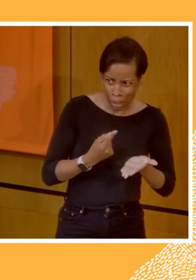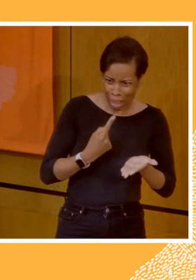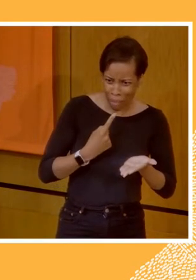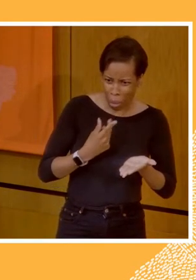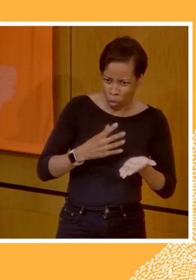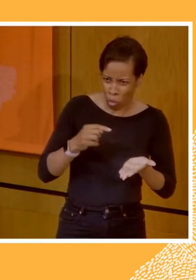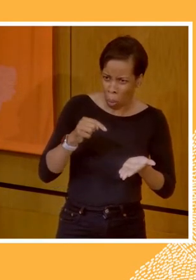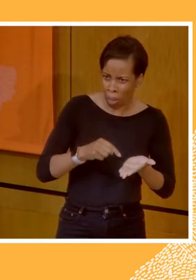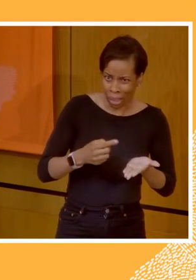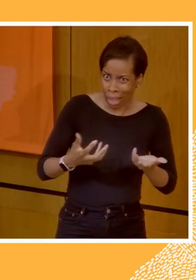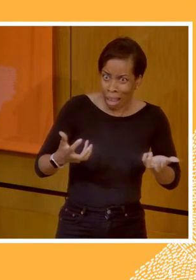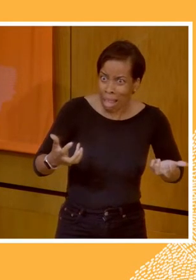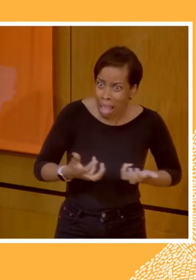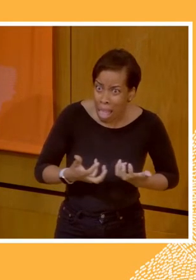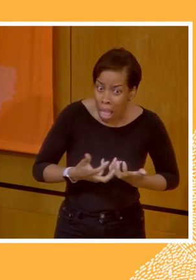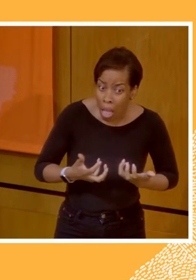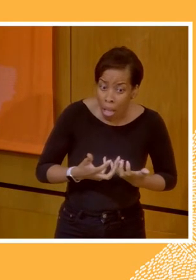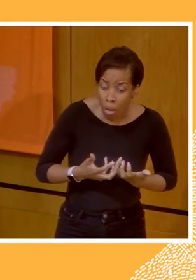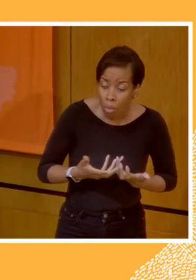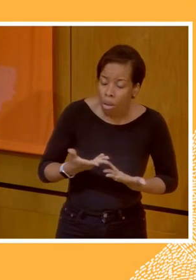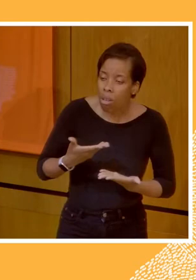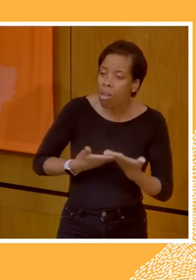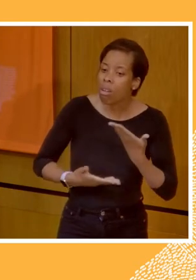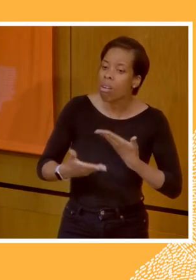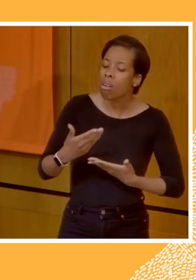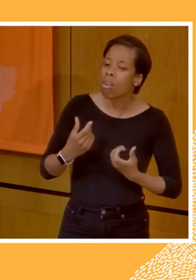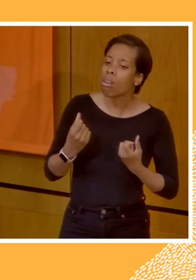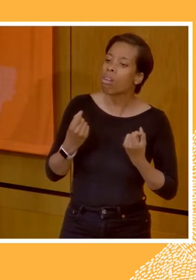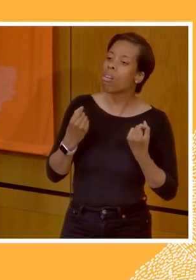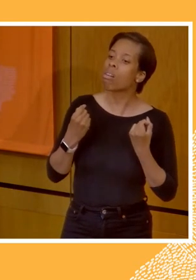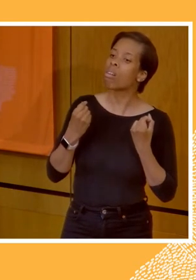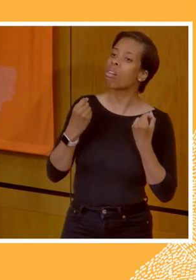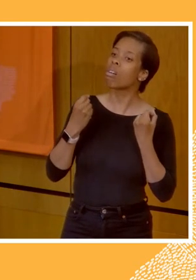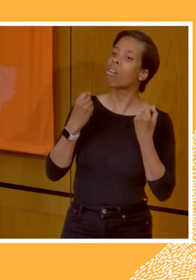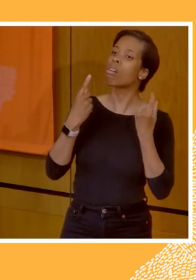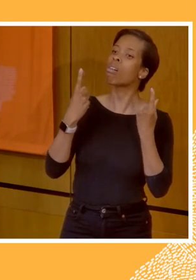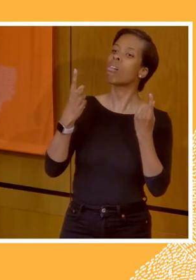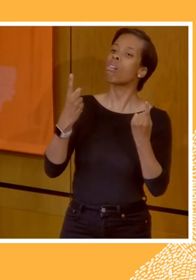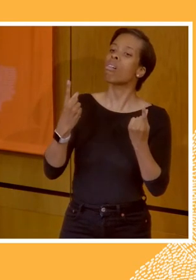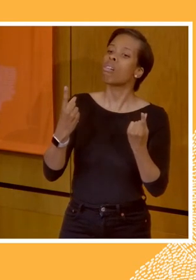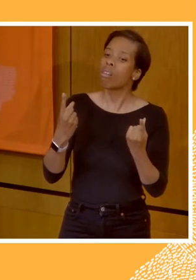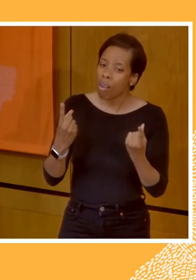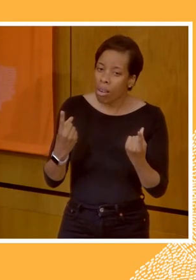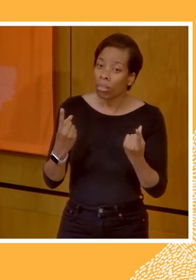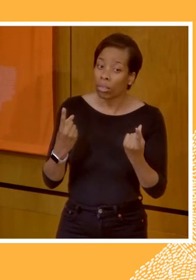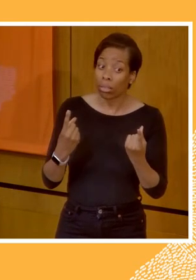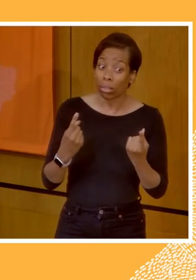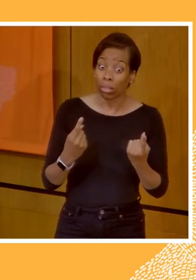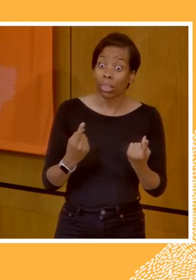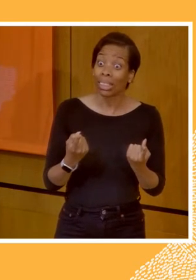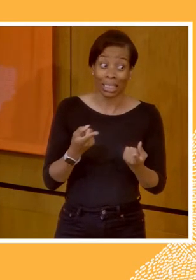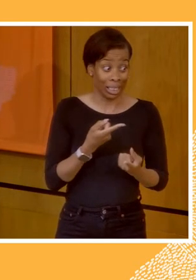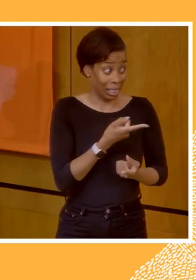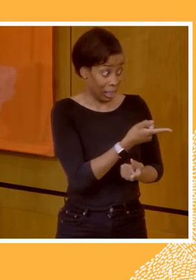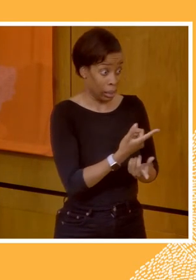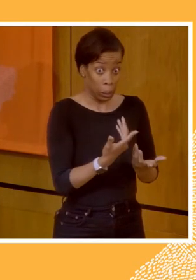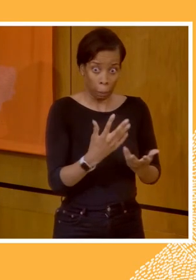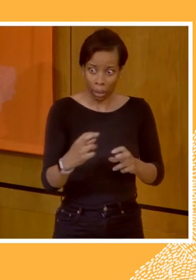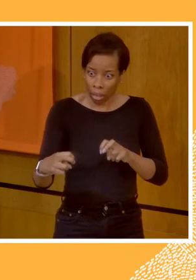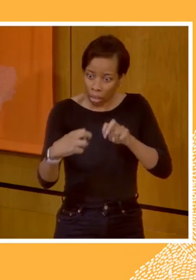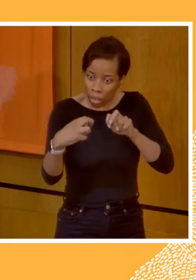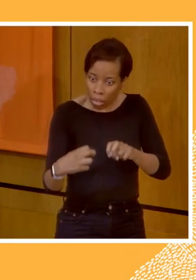sounds? But you saw the first example, what he told us, all these things we first went through. Indeed, you